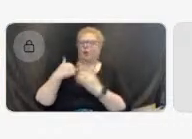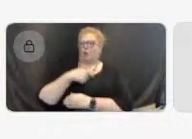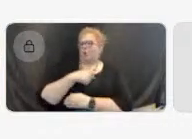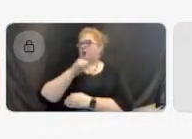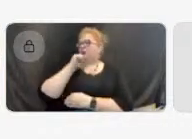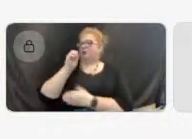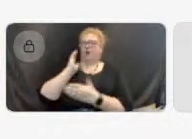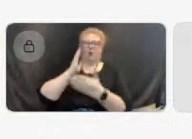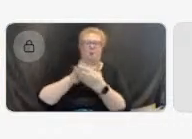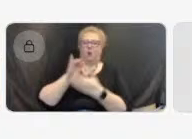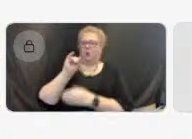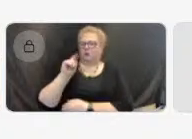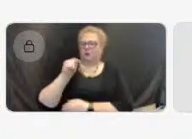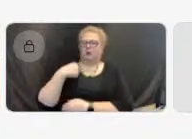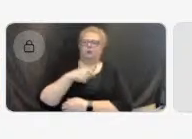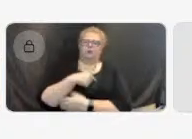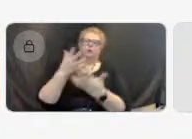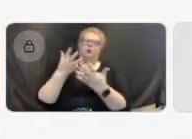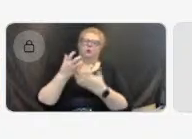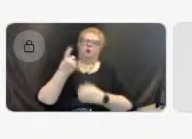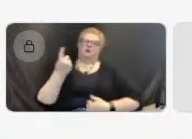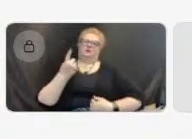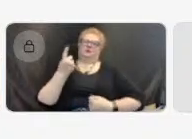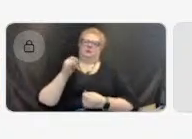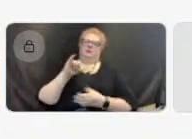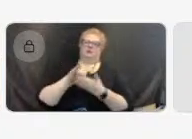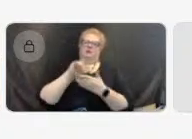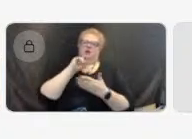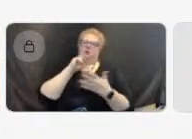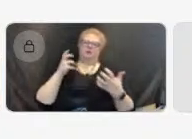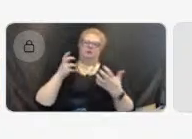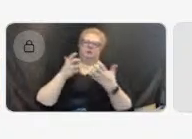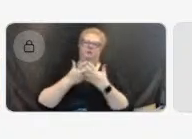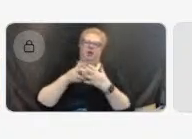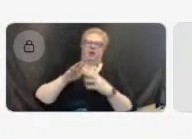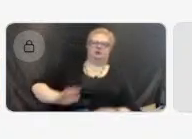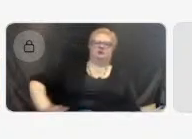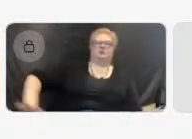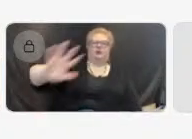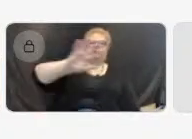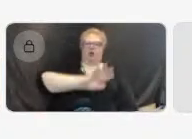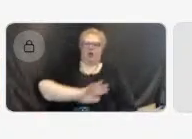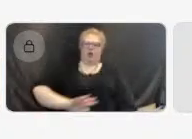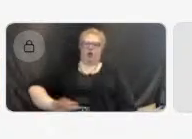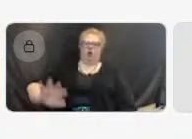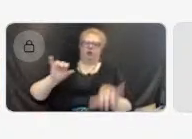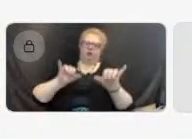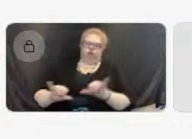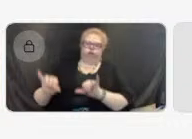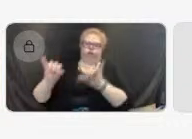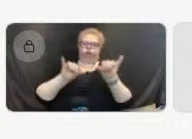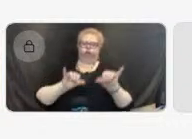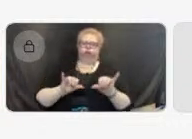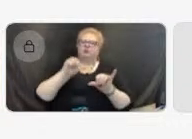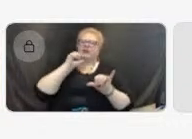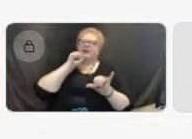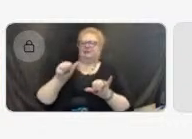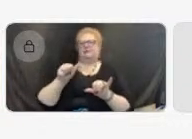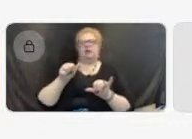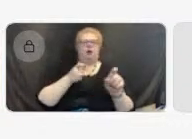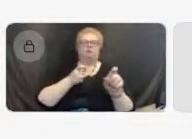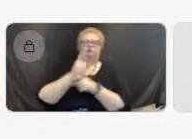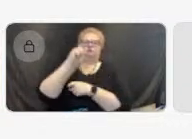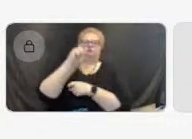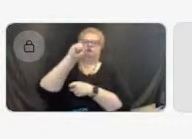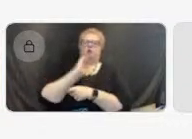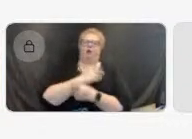We simply want something that matches the area, that is not going to destroy the community that we love